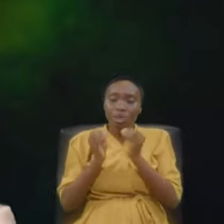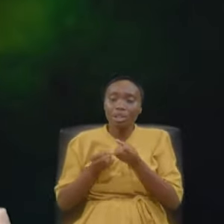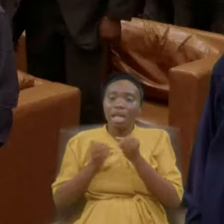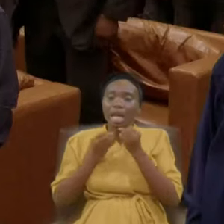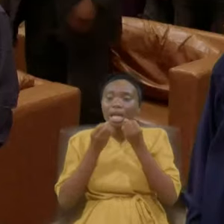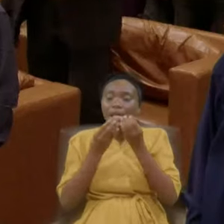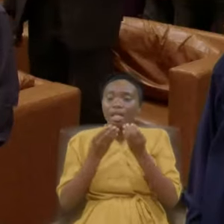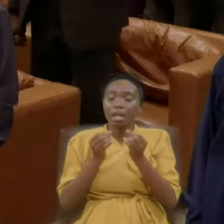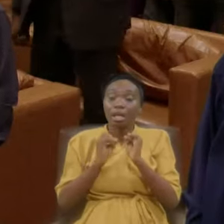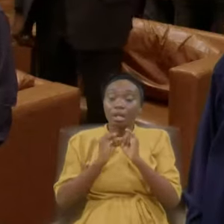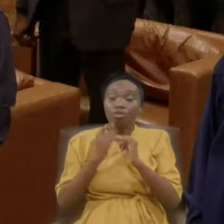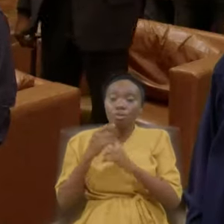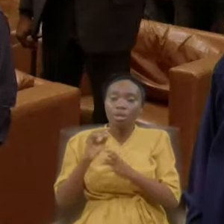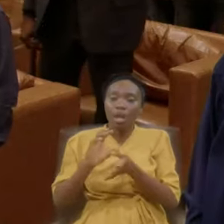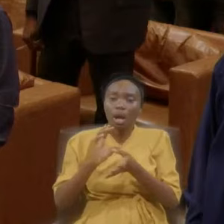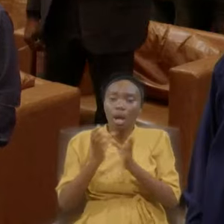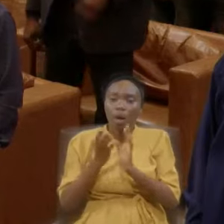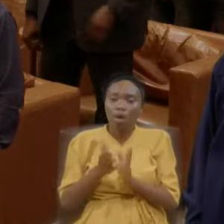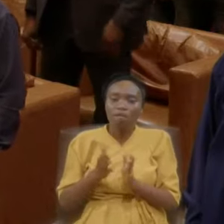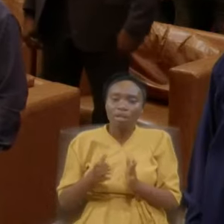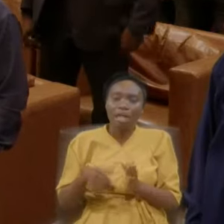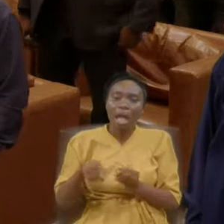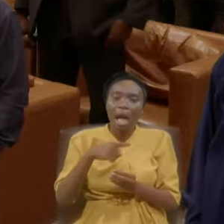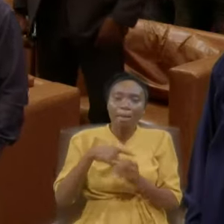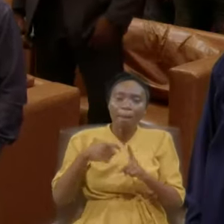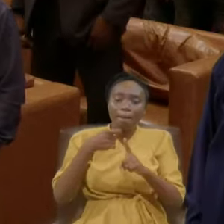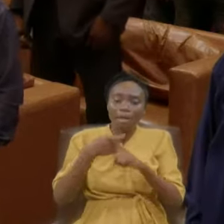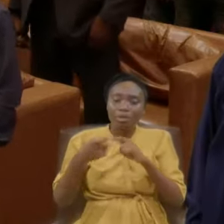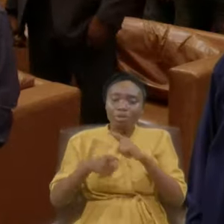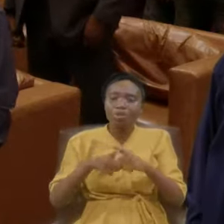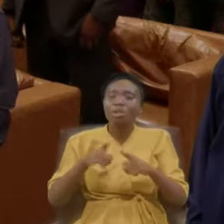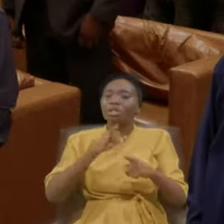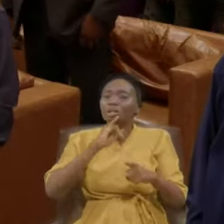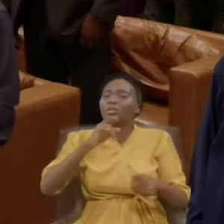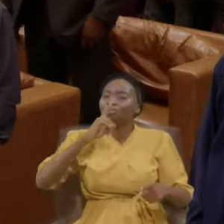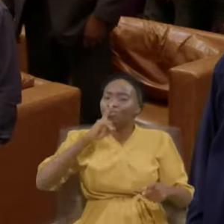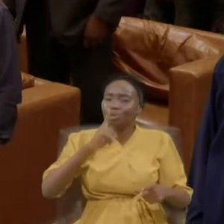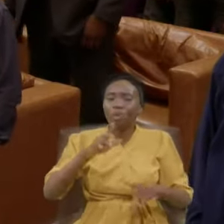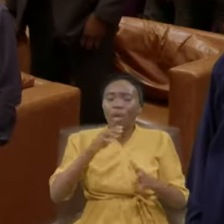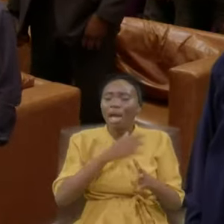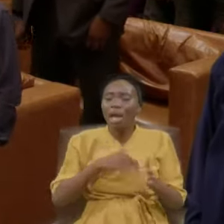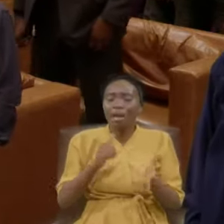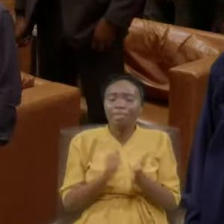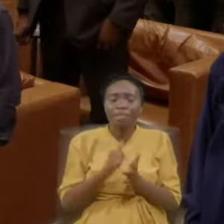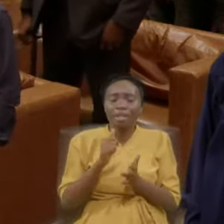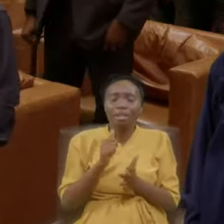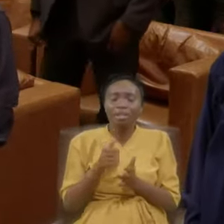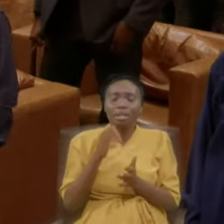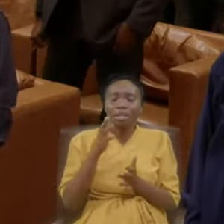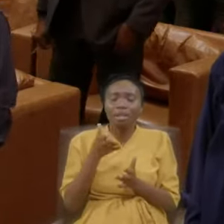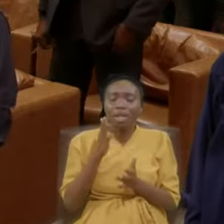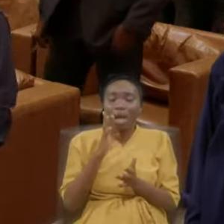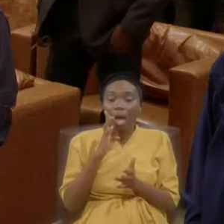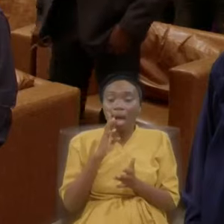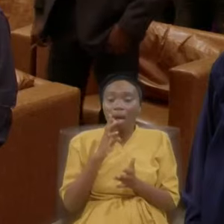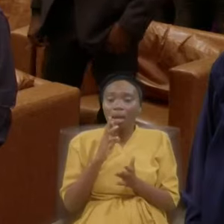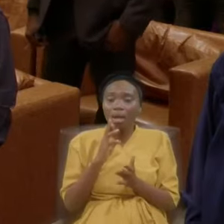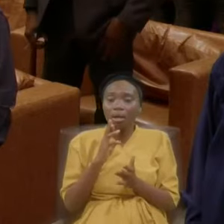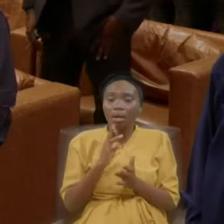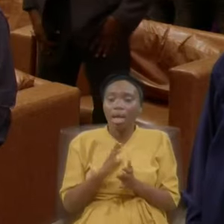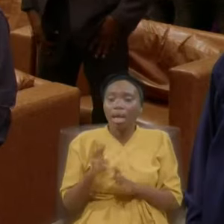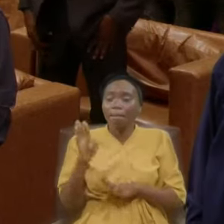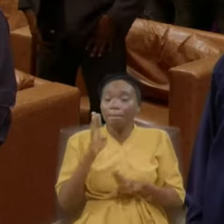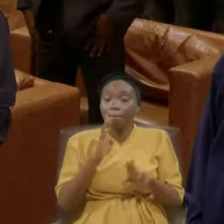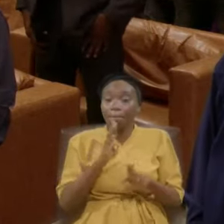converts, let them know that persecution is certain and that their comportment, their conduct